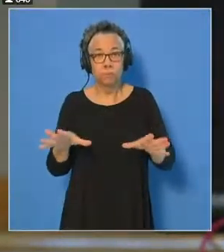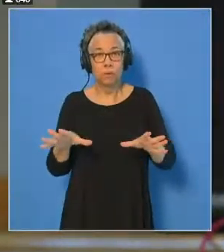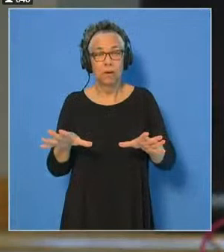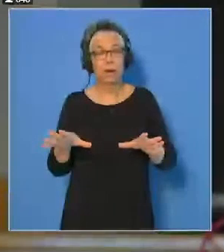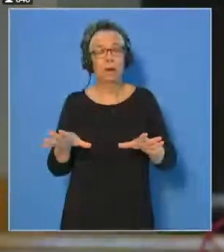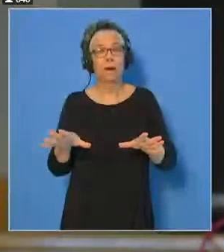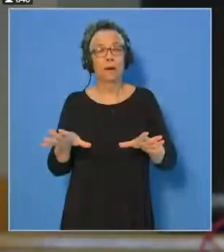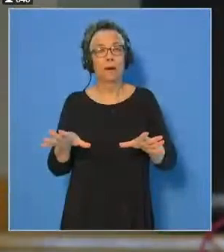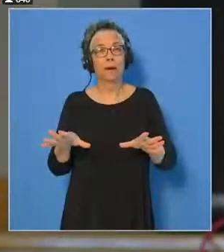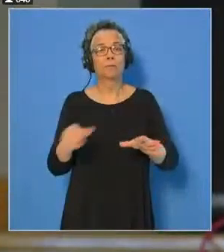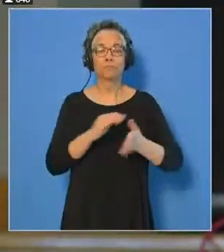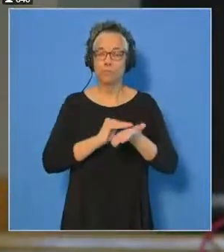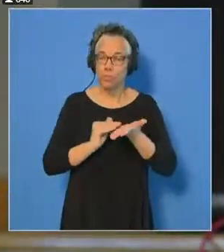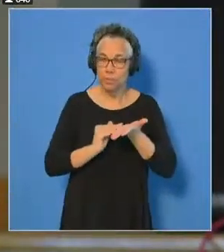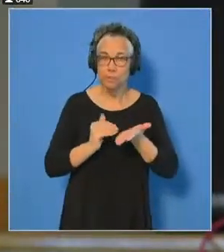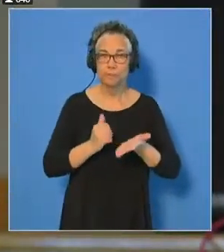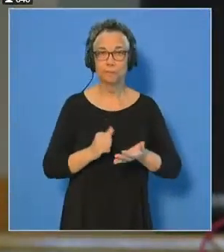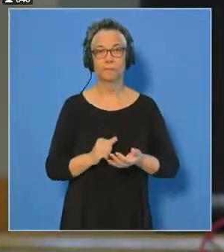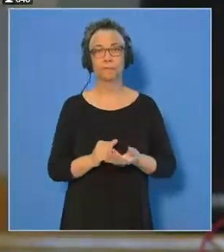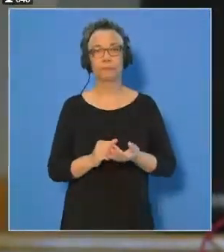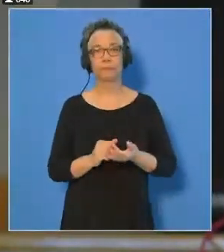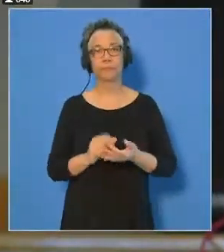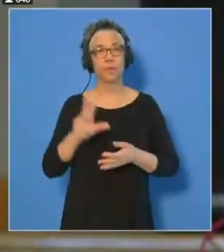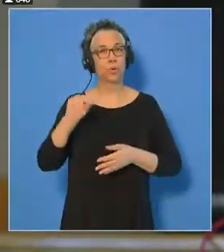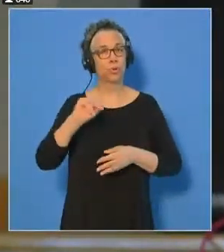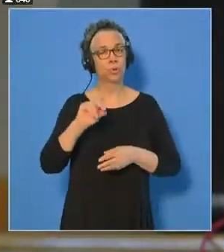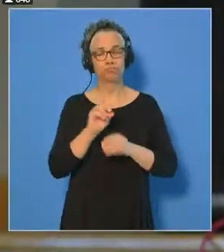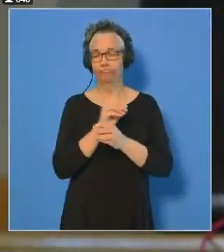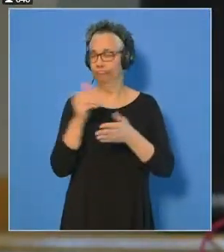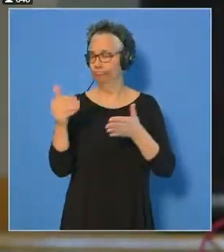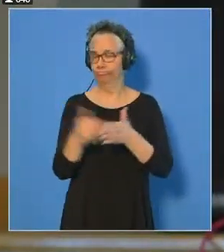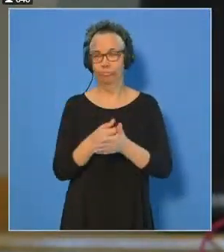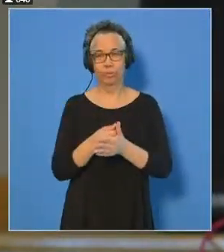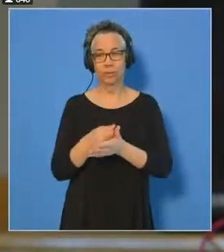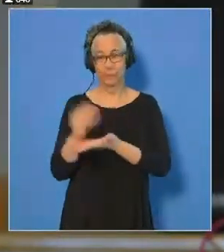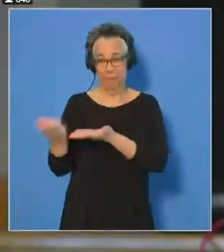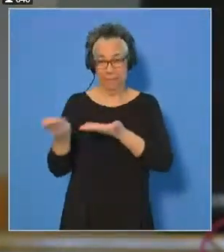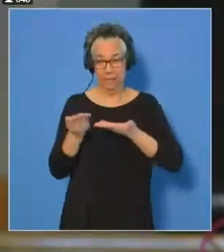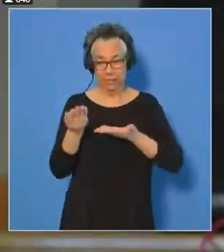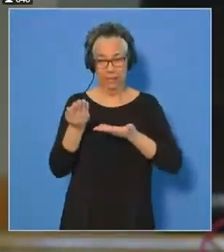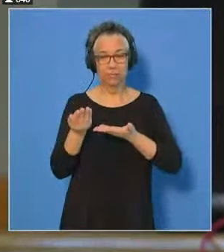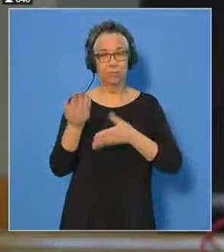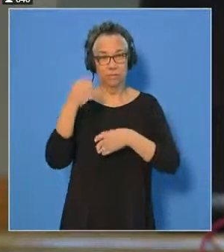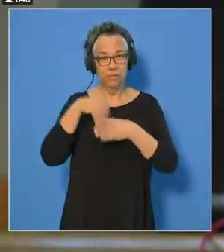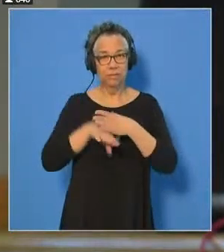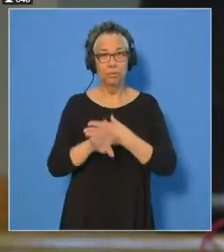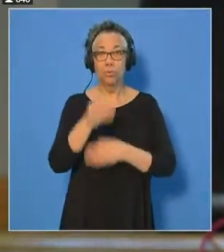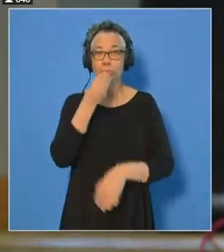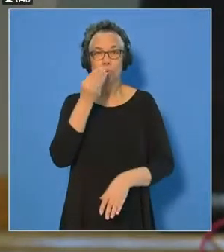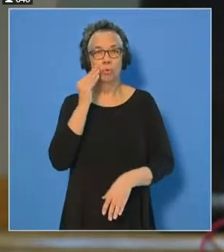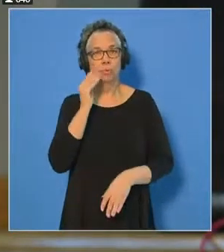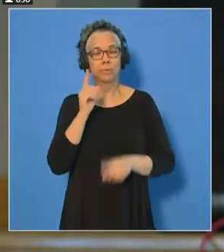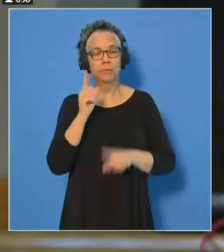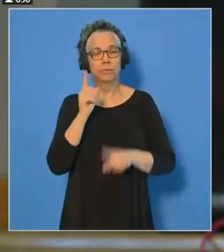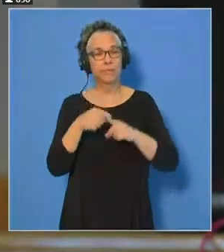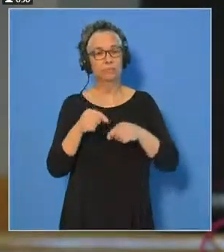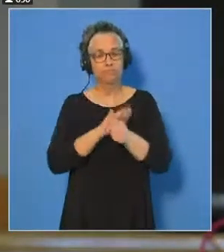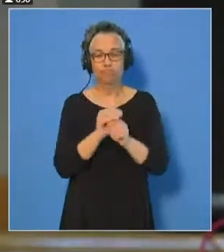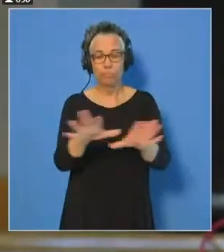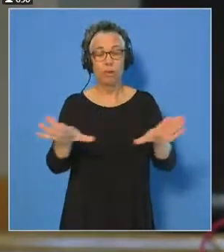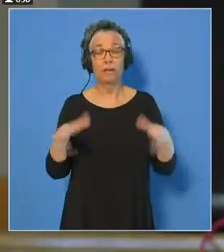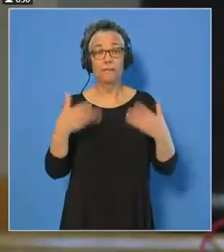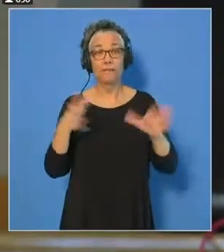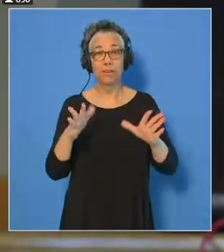end, no new resident admissions are allowed until the outbreak is over. Monitoring residents for any